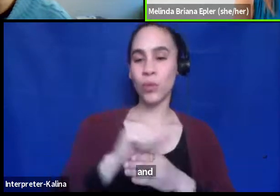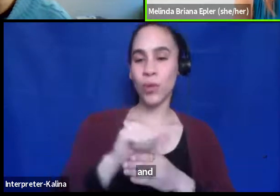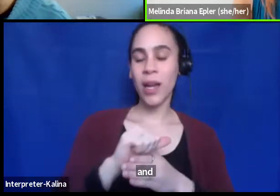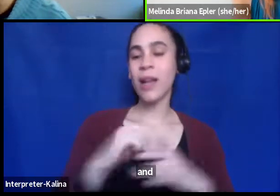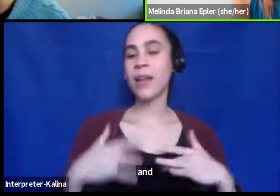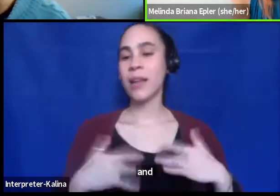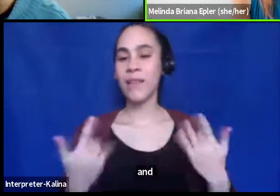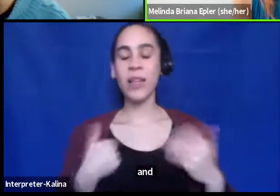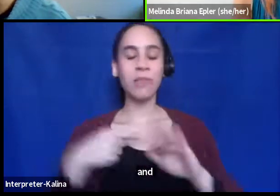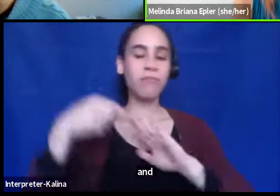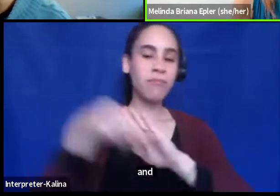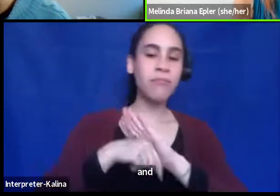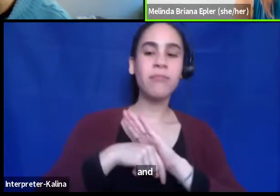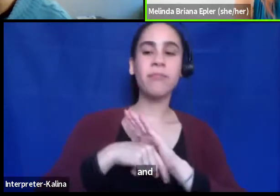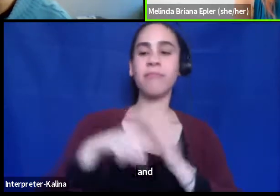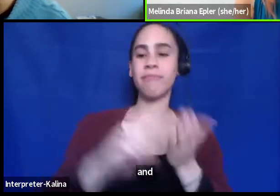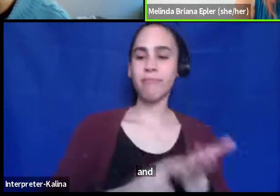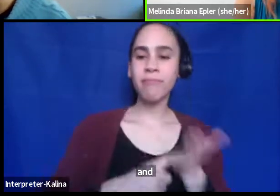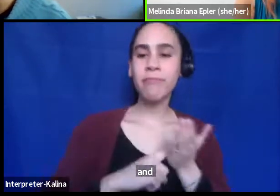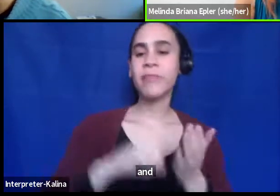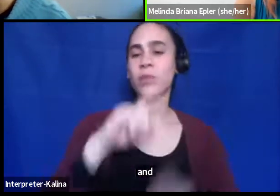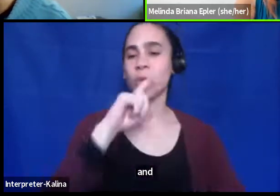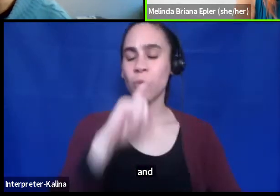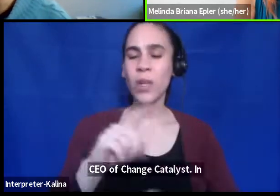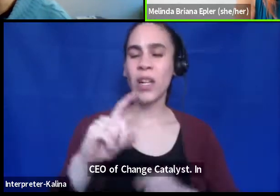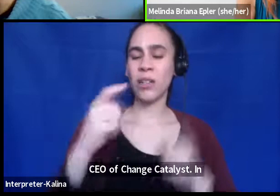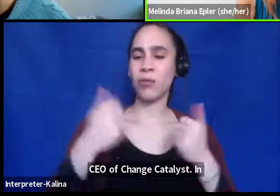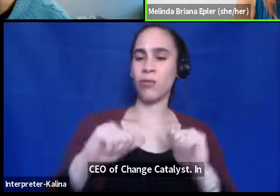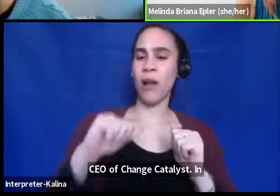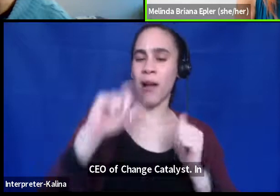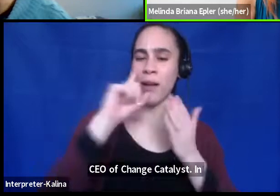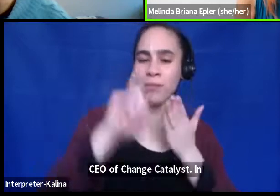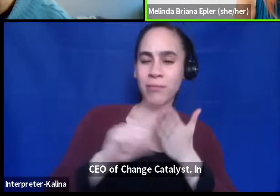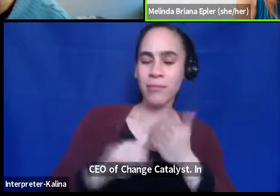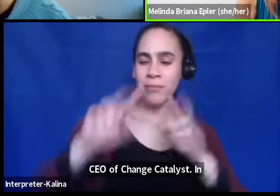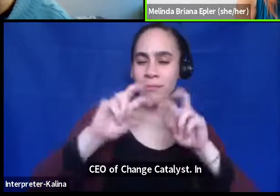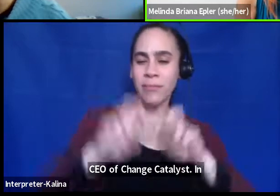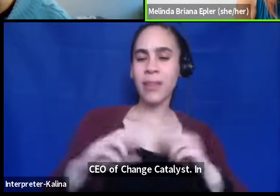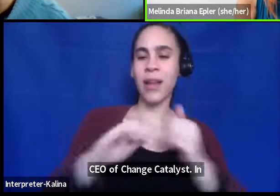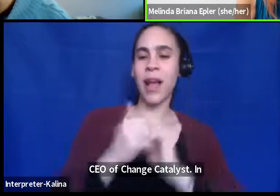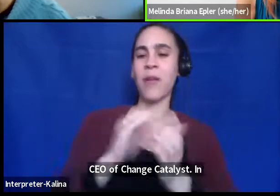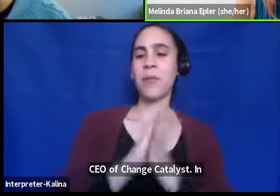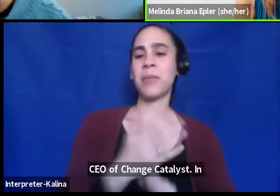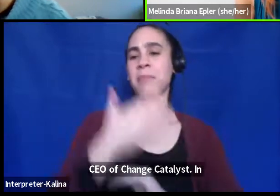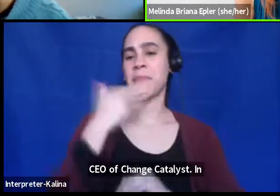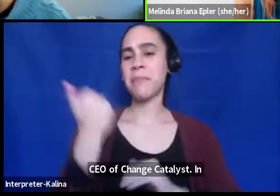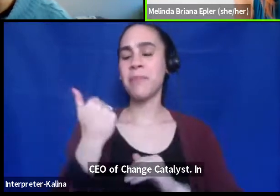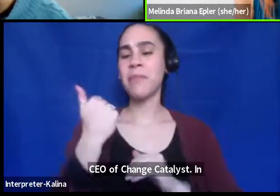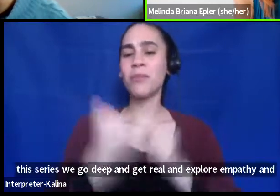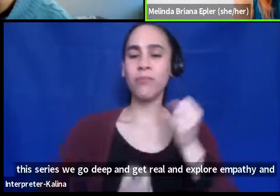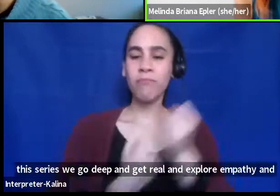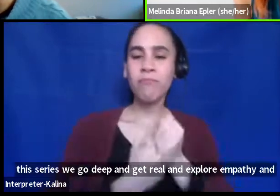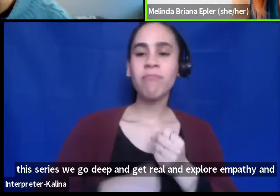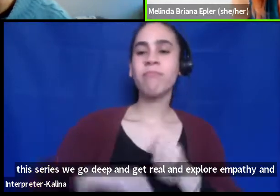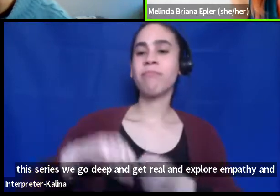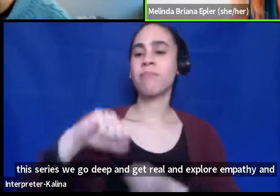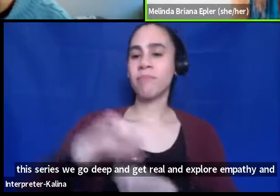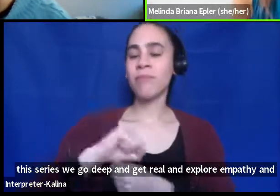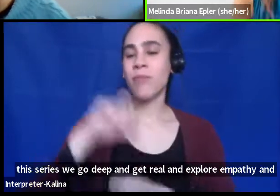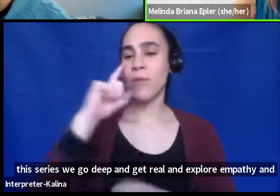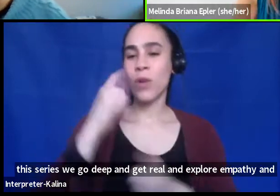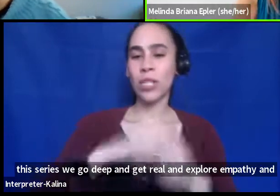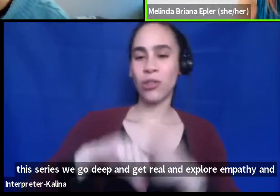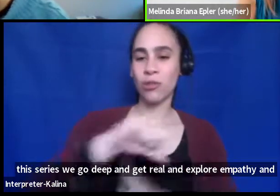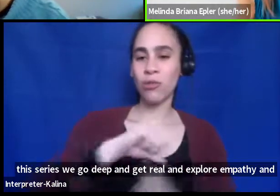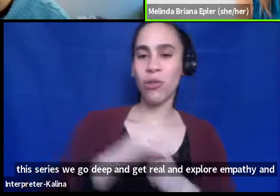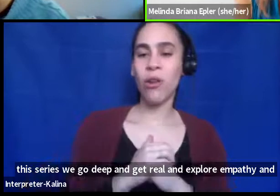we build empathy, and explore tangible, actionable steps we can all take to be better allies and advocates for each other. So I'm excited